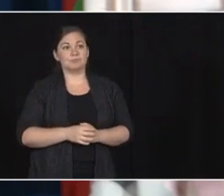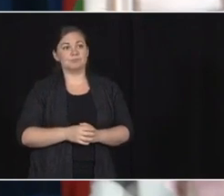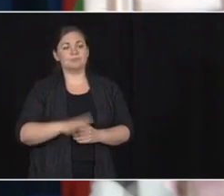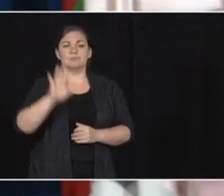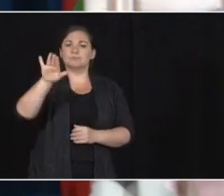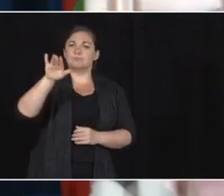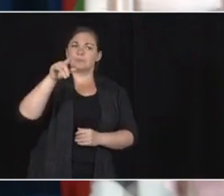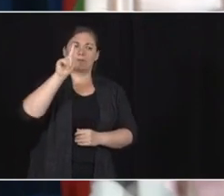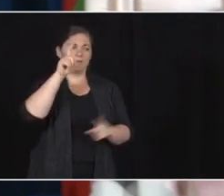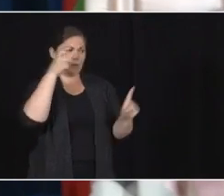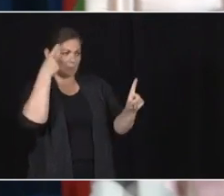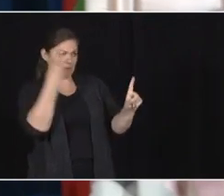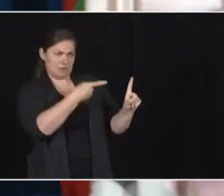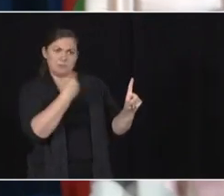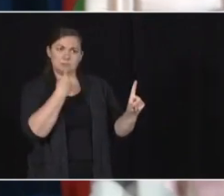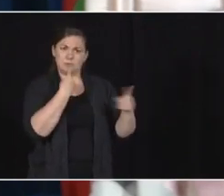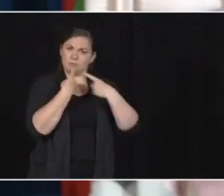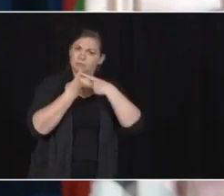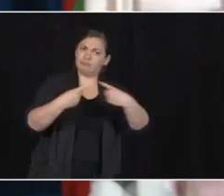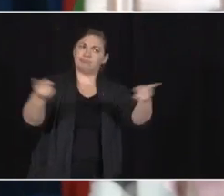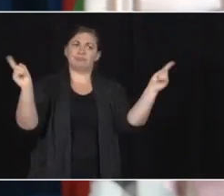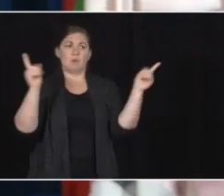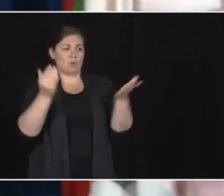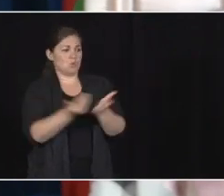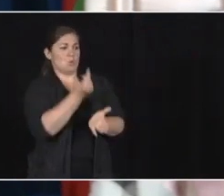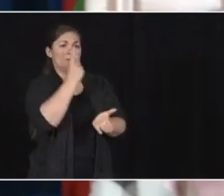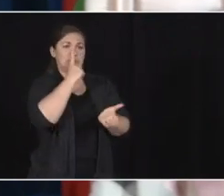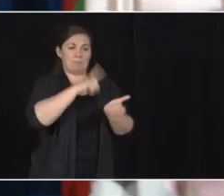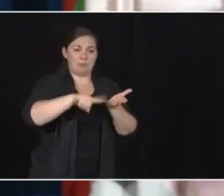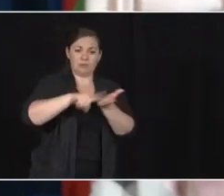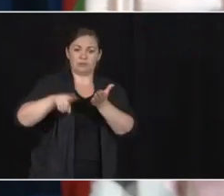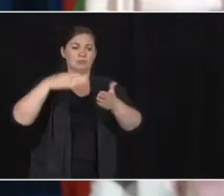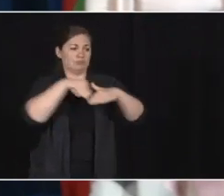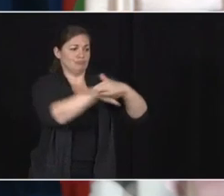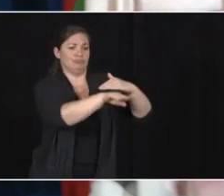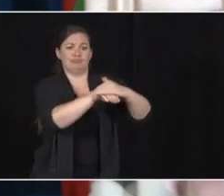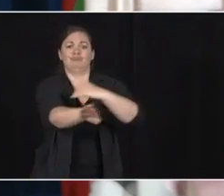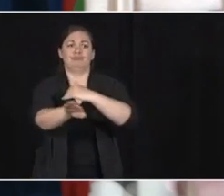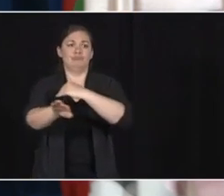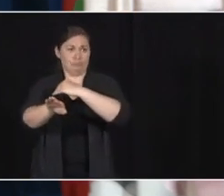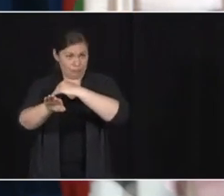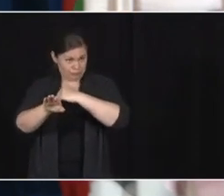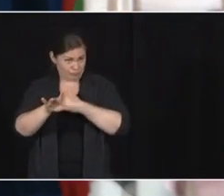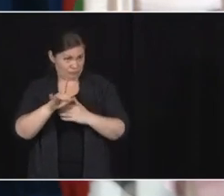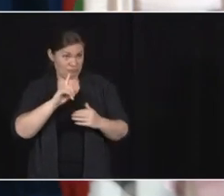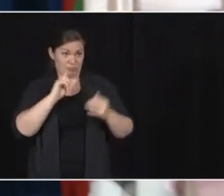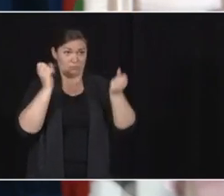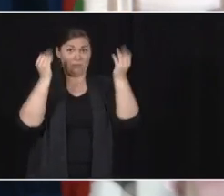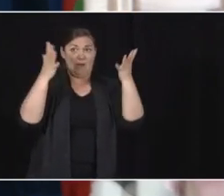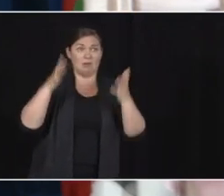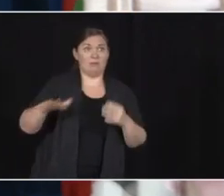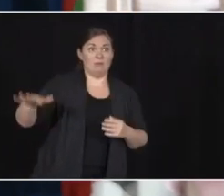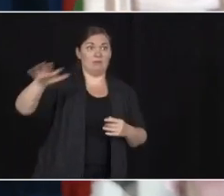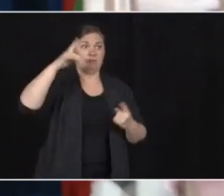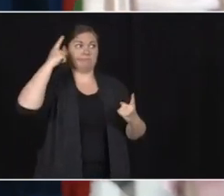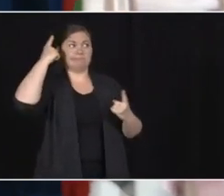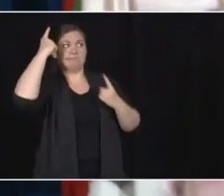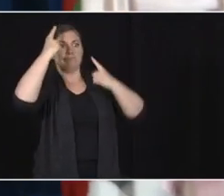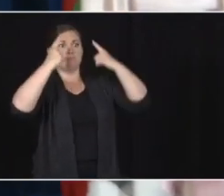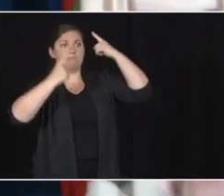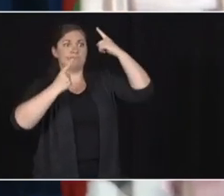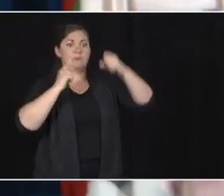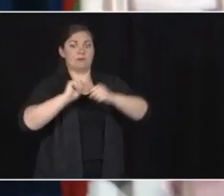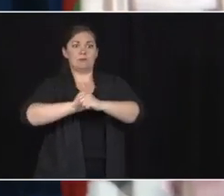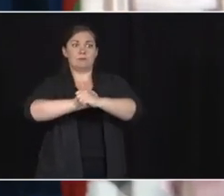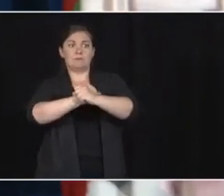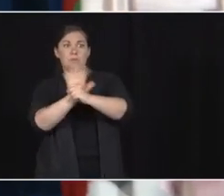announced these new inspections to happen in long-term care homes. I think a lot of people are wondering, given that the pandemic's been going on for a